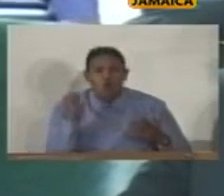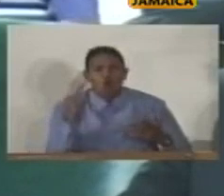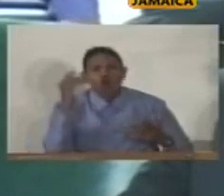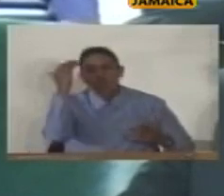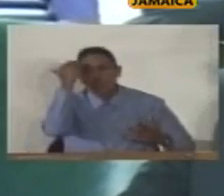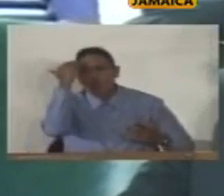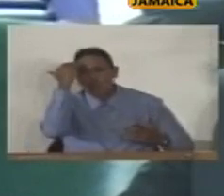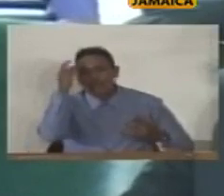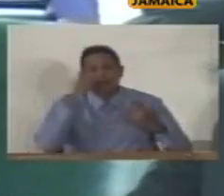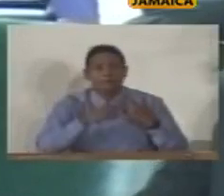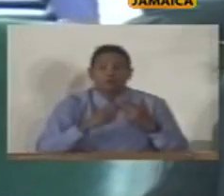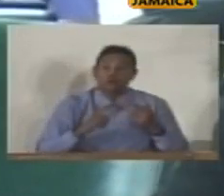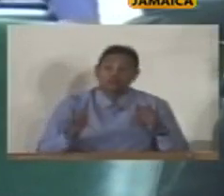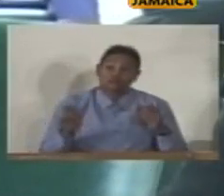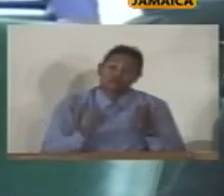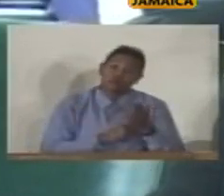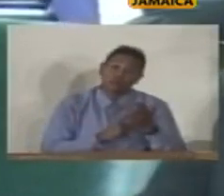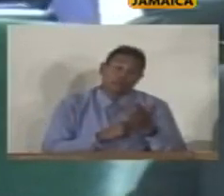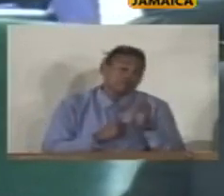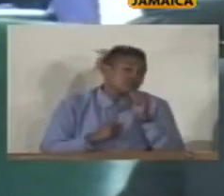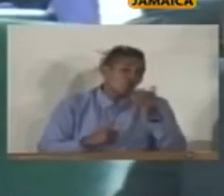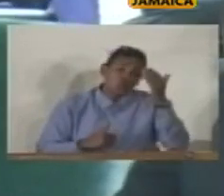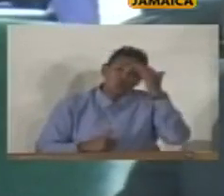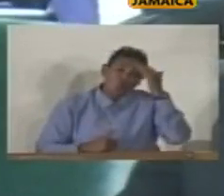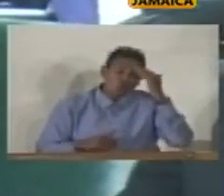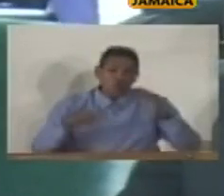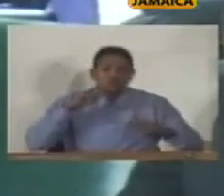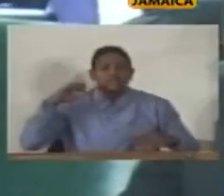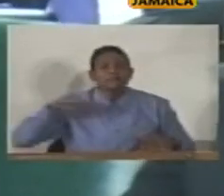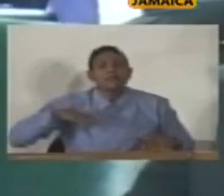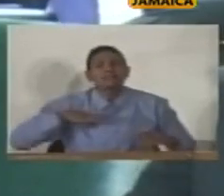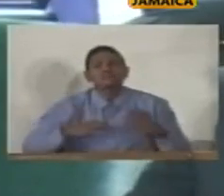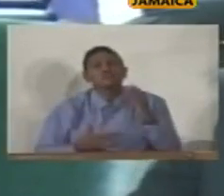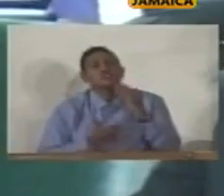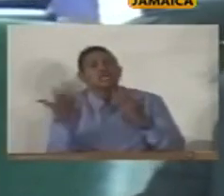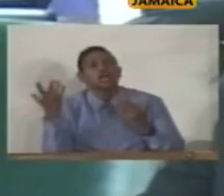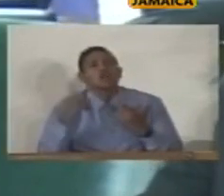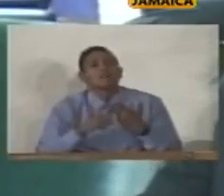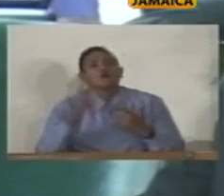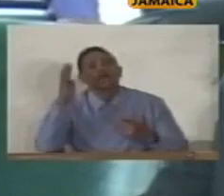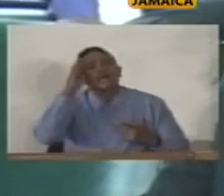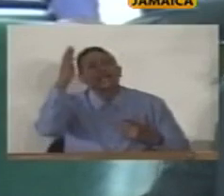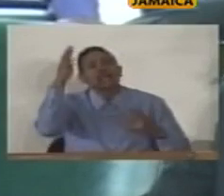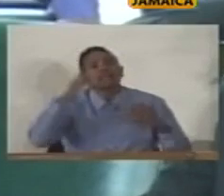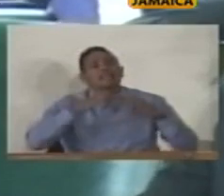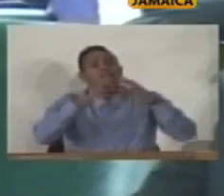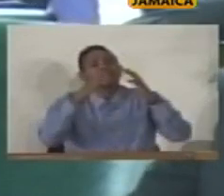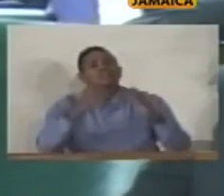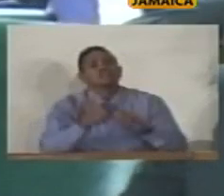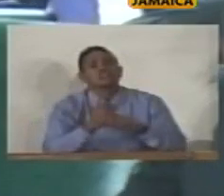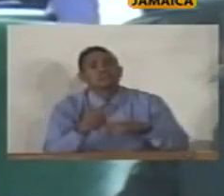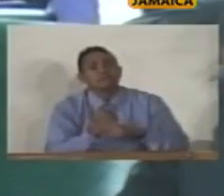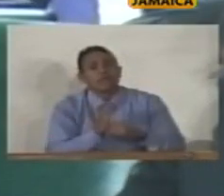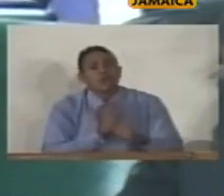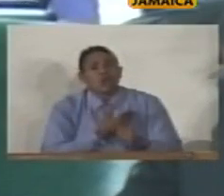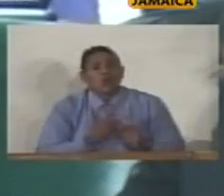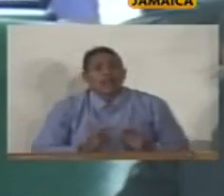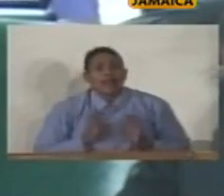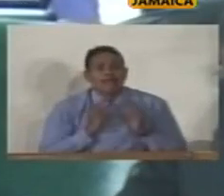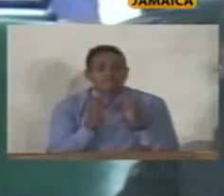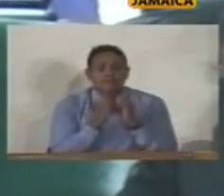knowingly and unknowingly beneficiaries of technologies and inventions that have made our lives